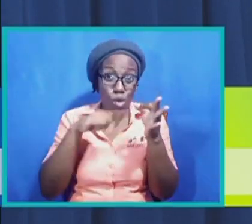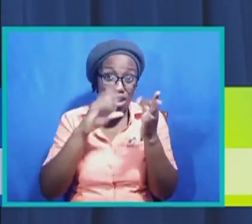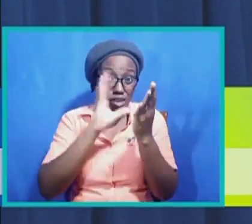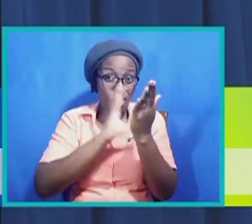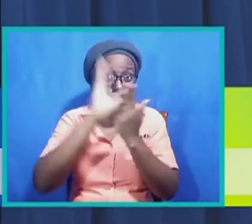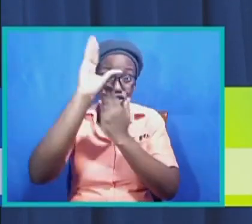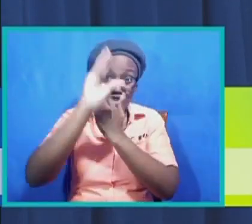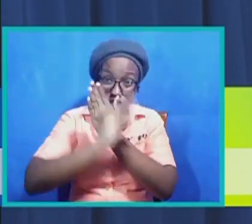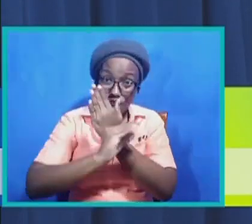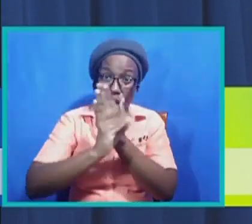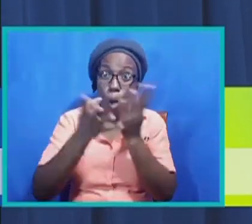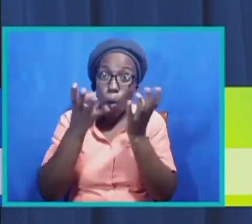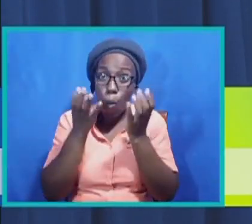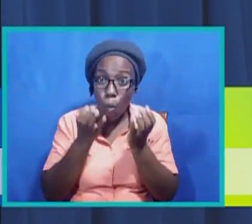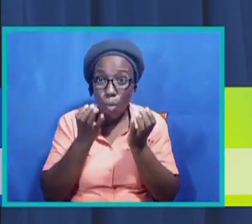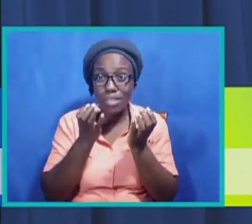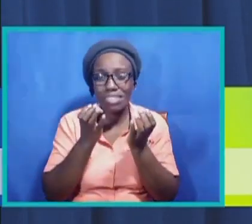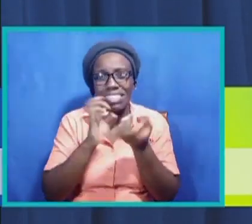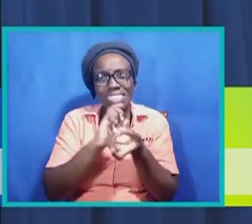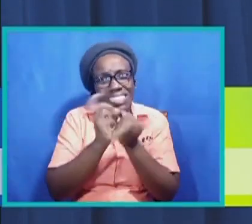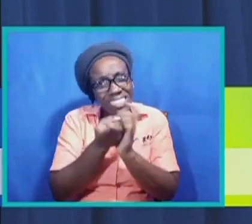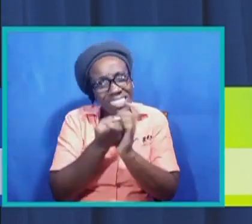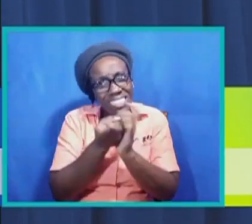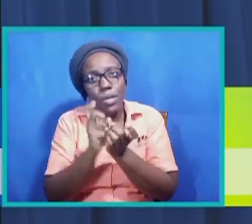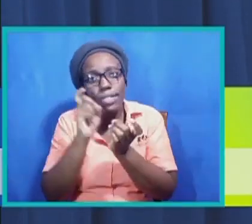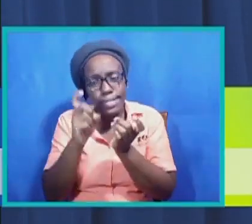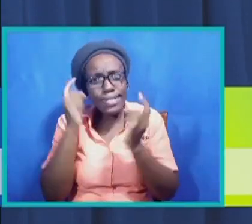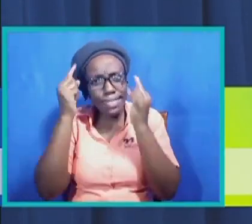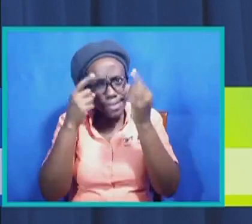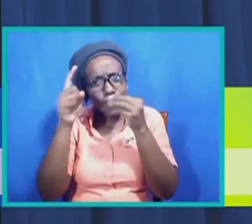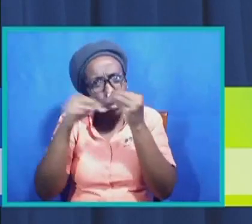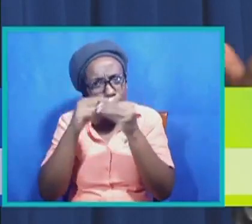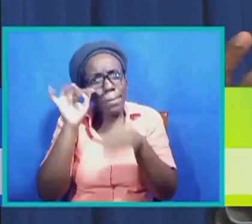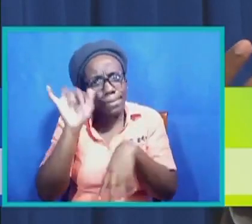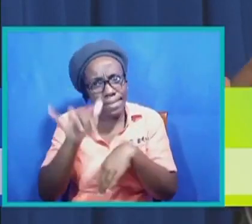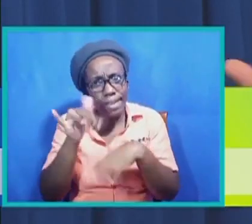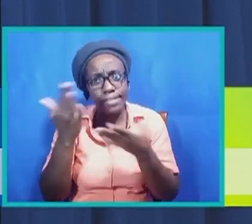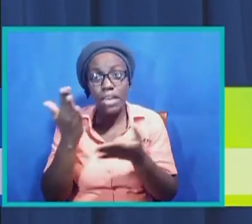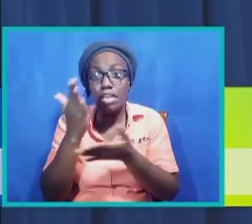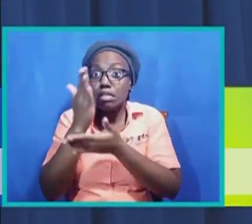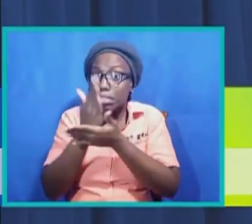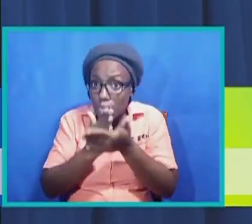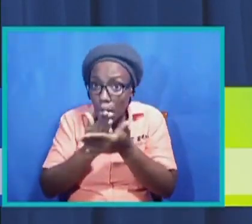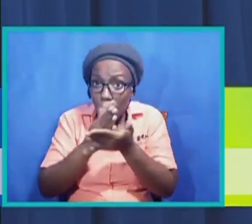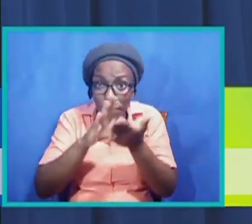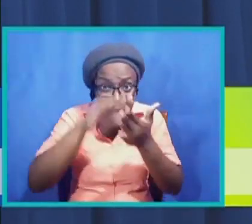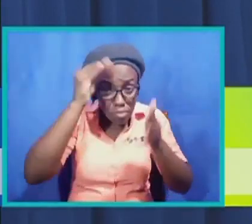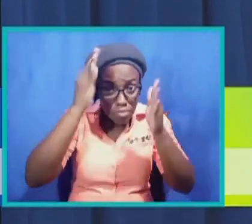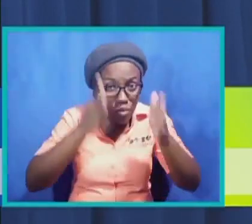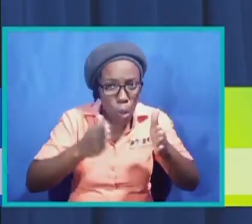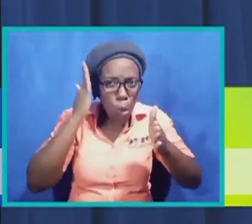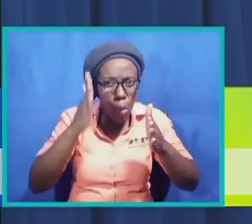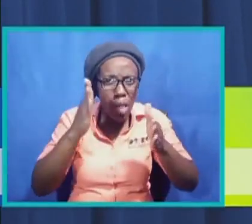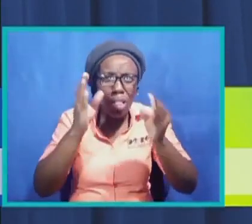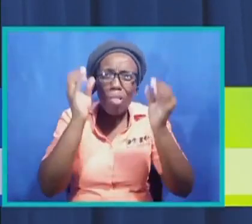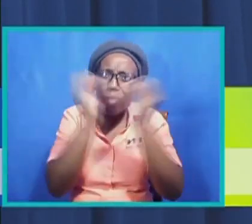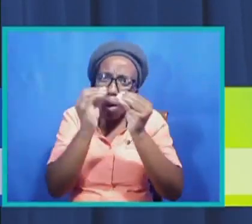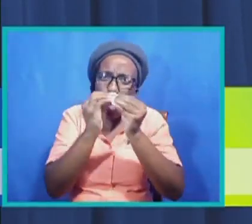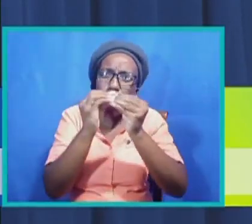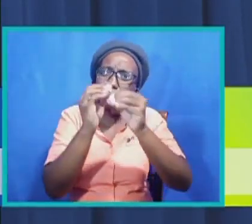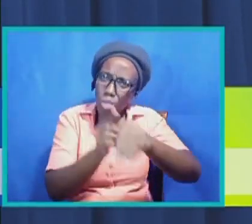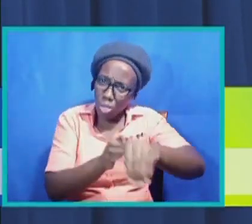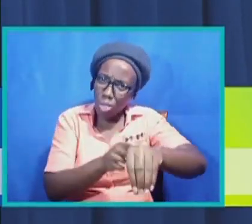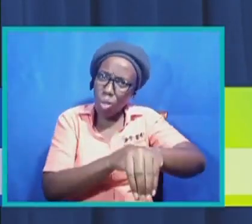Some students may take a little bit longer to get there. So there are fundamental skills coming through the primary and even the secondary